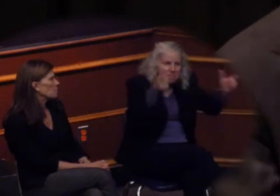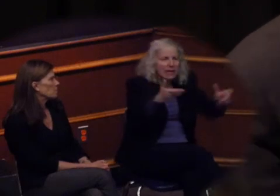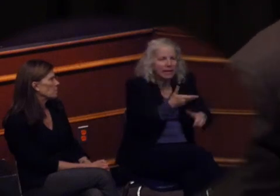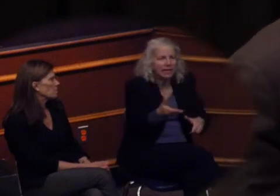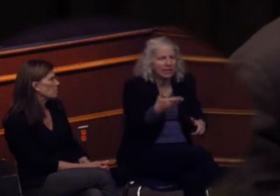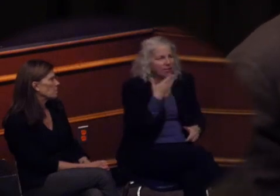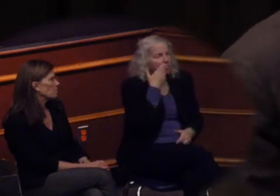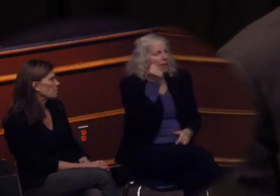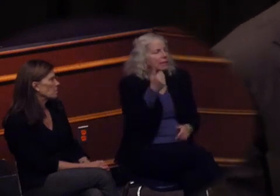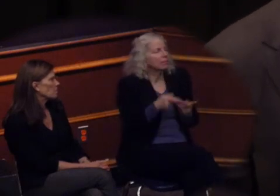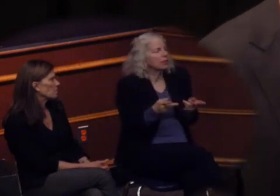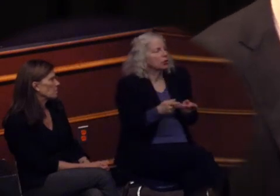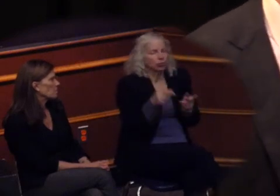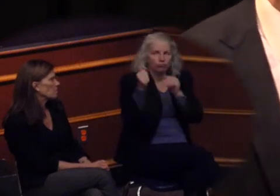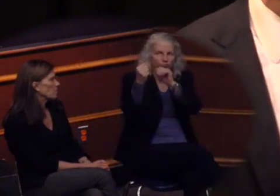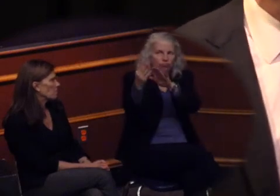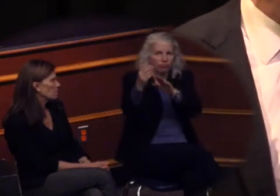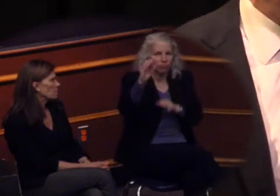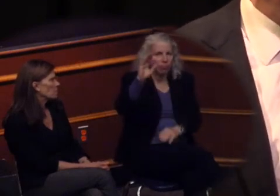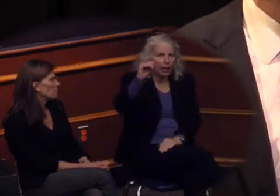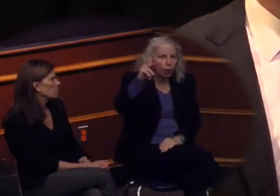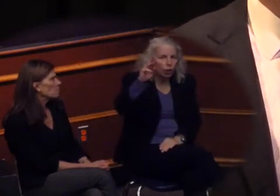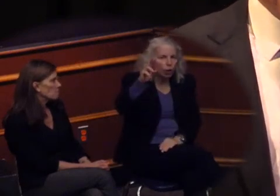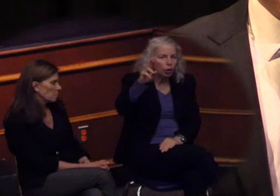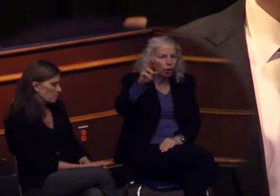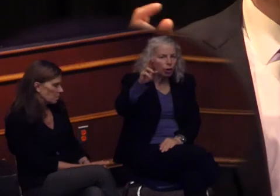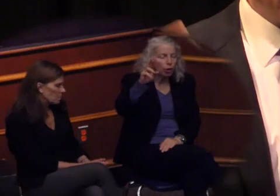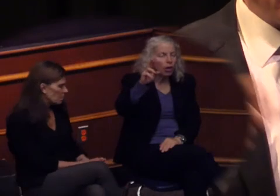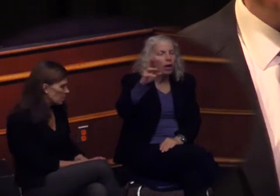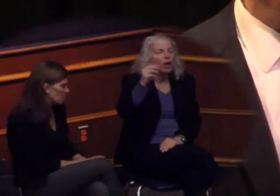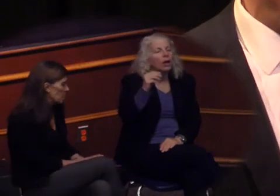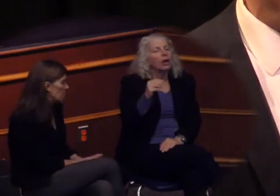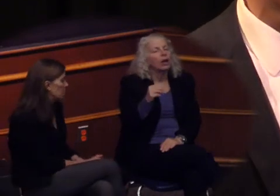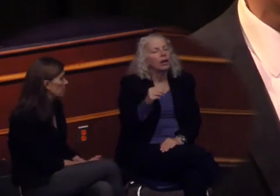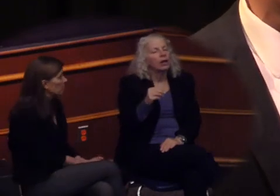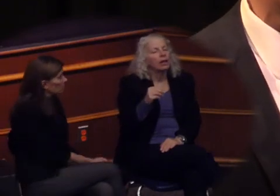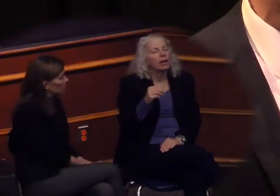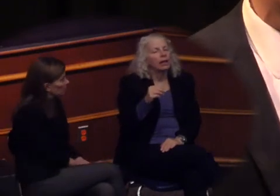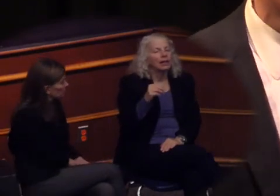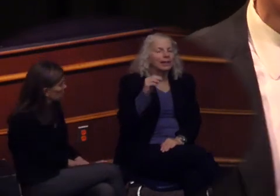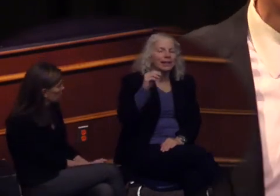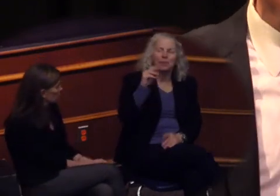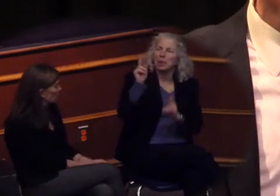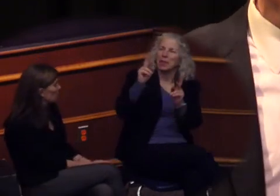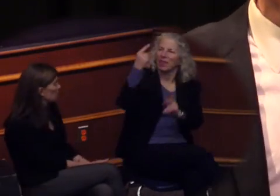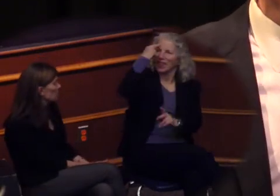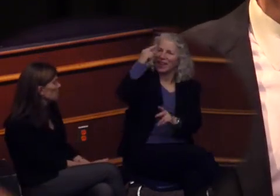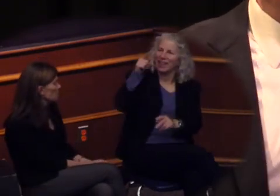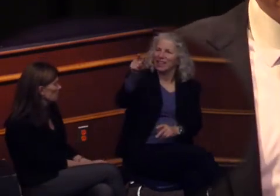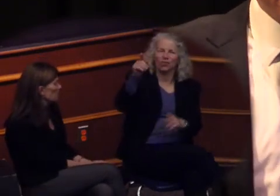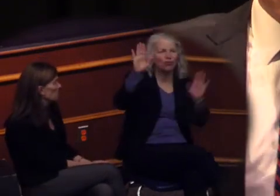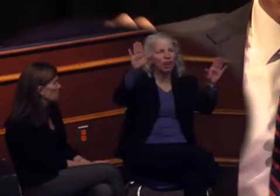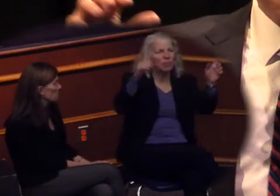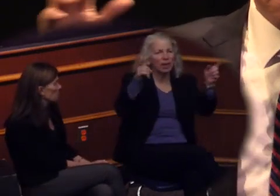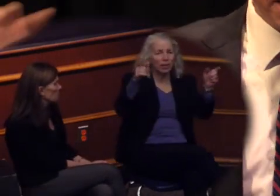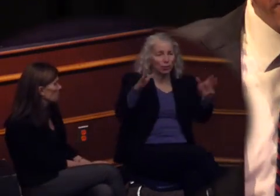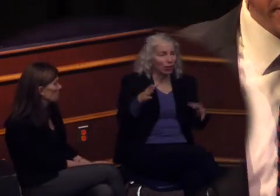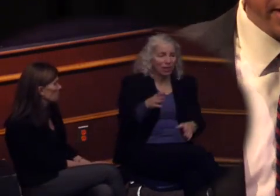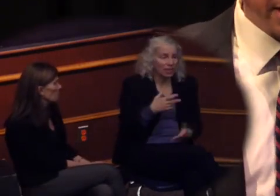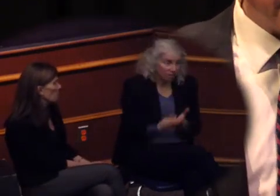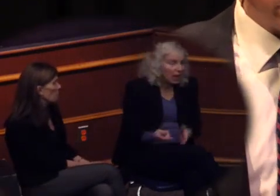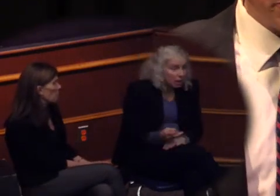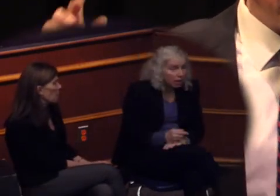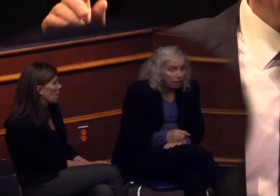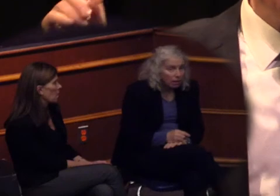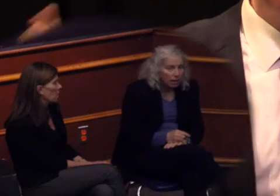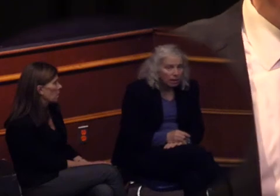I'm best positioned to take on Charlie Baker in the general election on what he is, his perceived strength as a great manager, which he's actually failed.